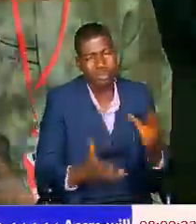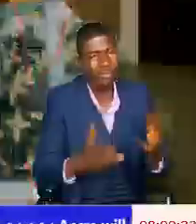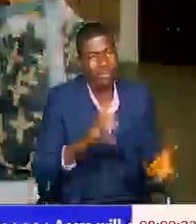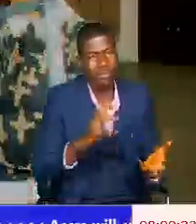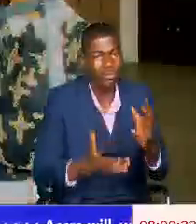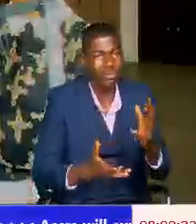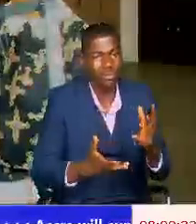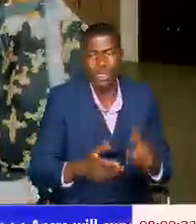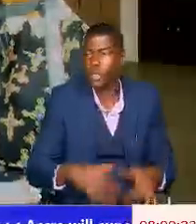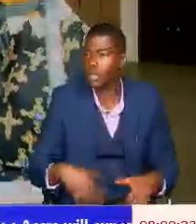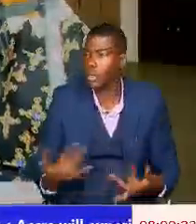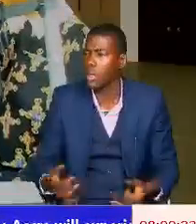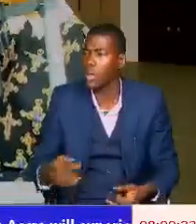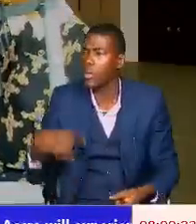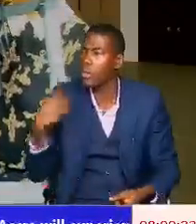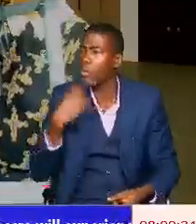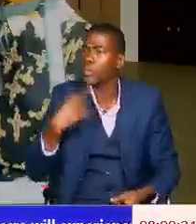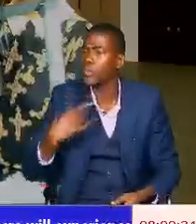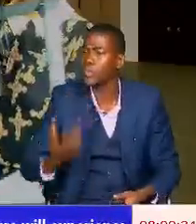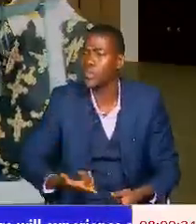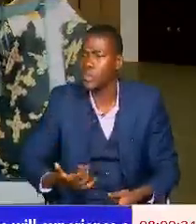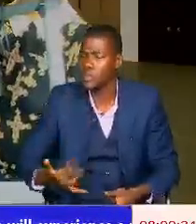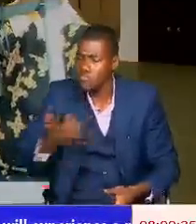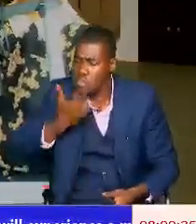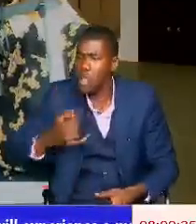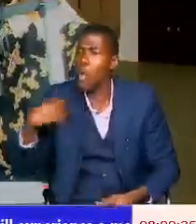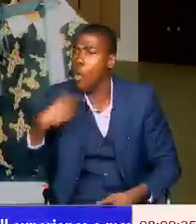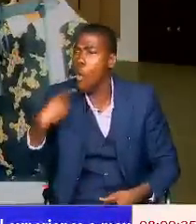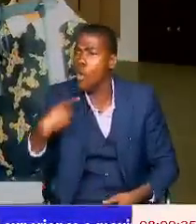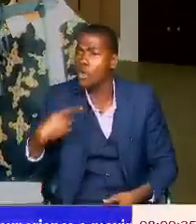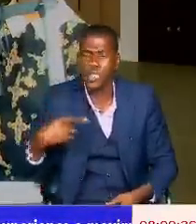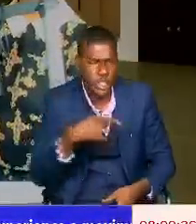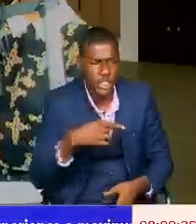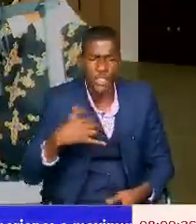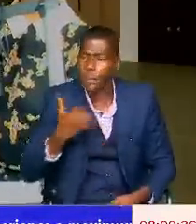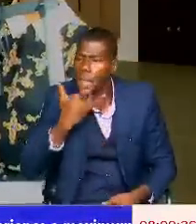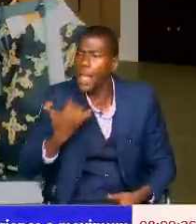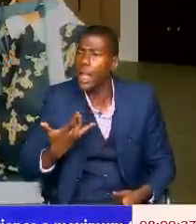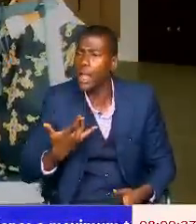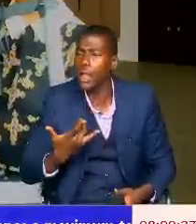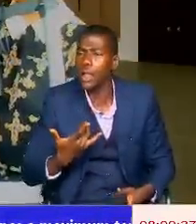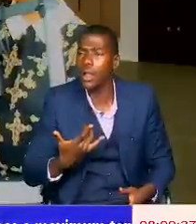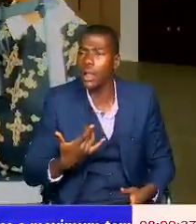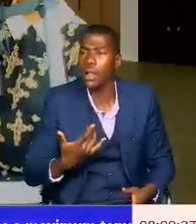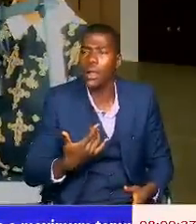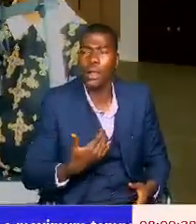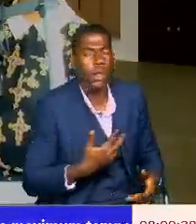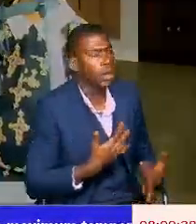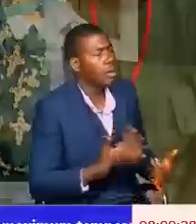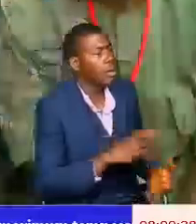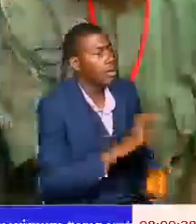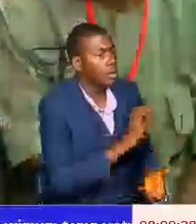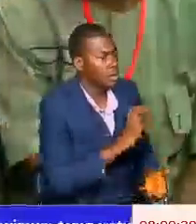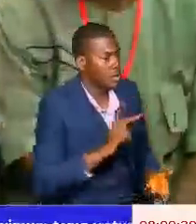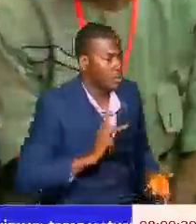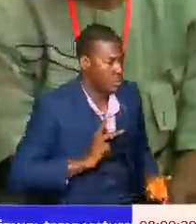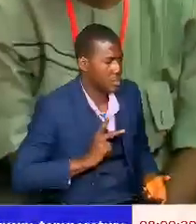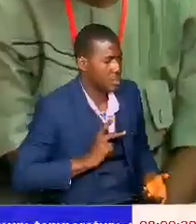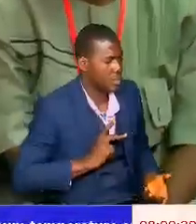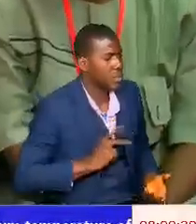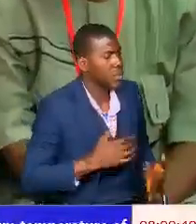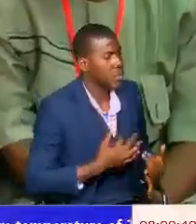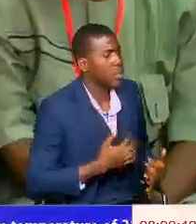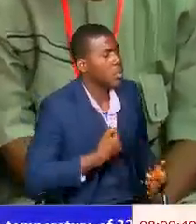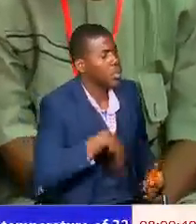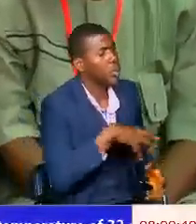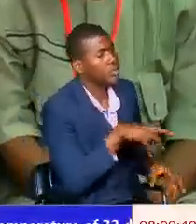you know, say that's what I'm saying. Complete, how to be that complete package. We go Kaduna and we meet with